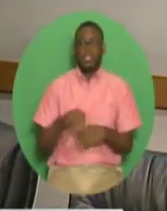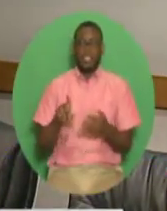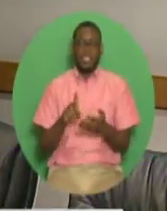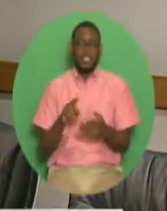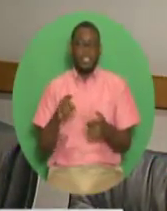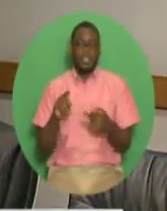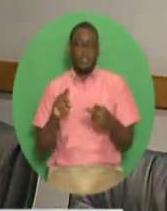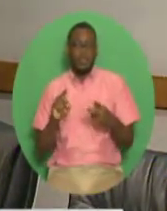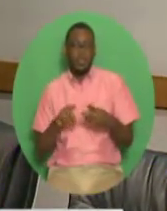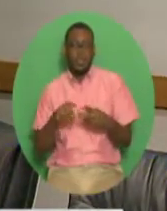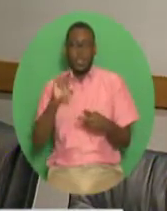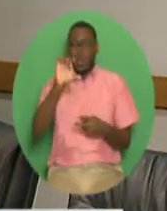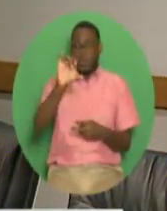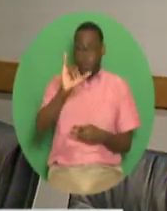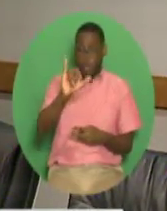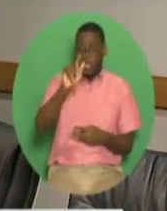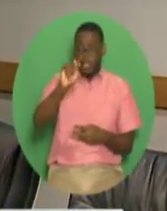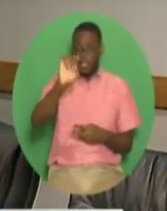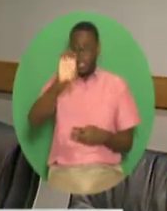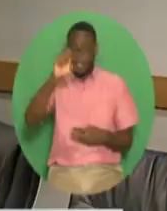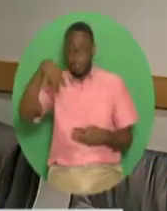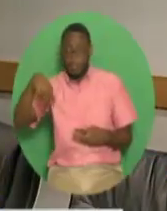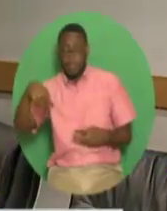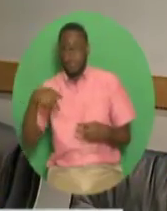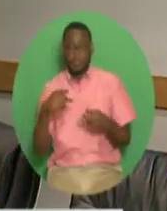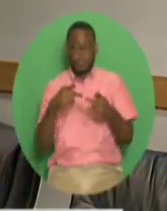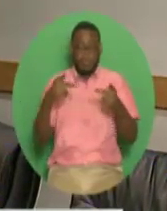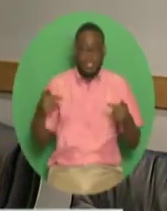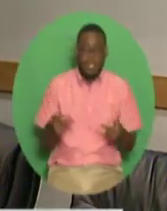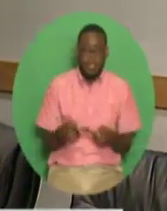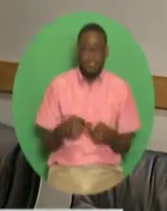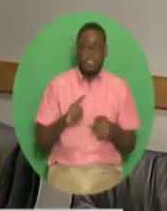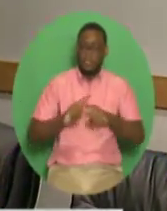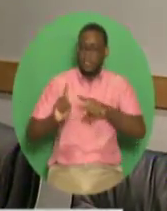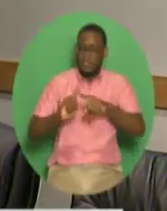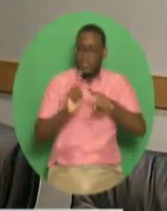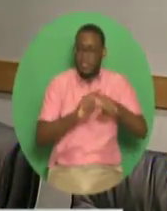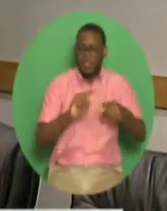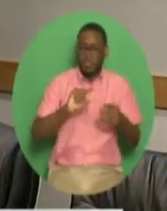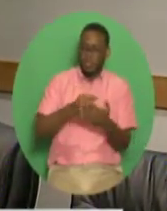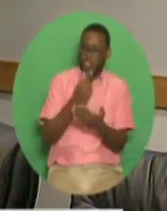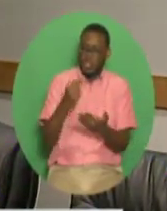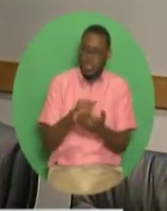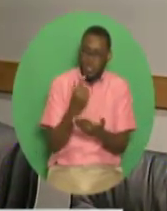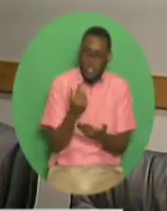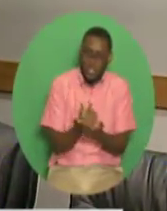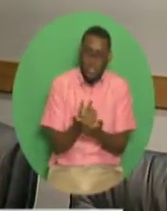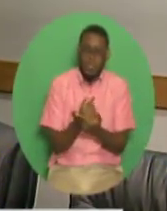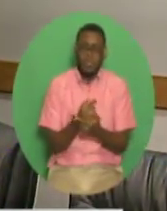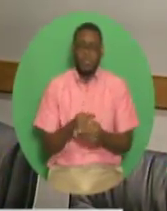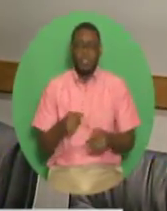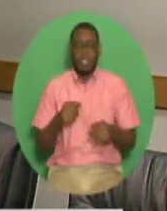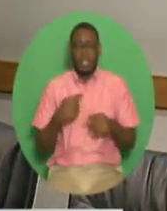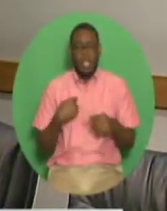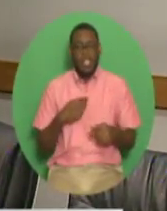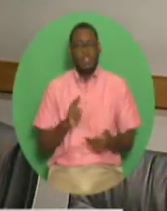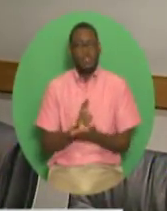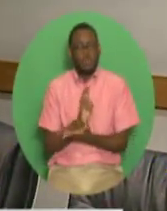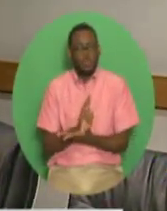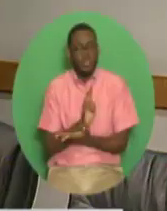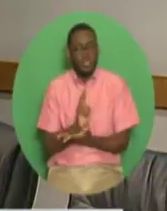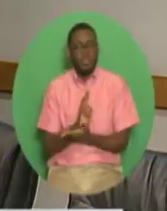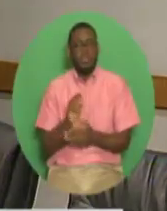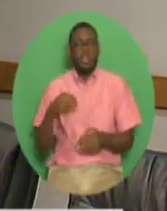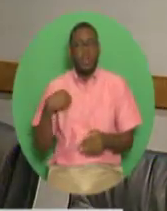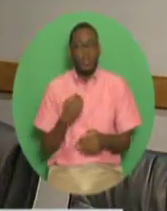for classes and so on. So the youth facilities are being utilized to the max for the first time. We also signed with the